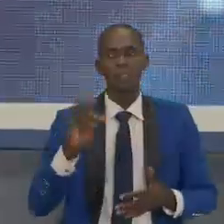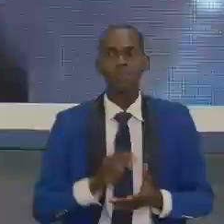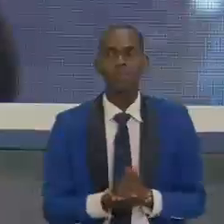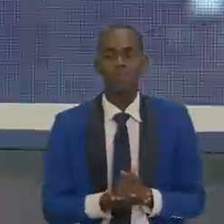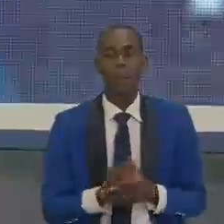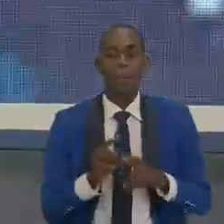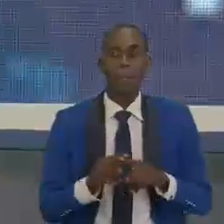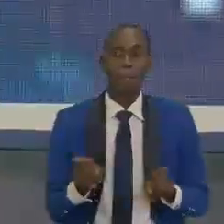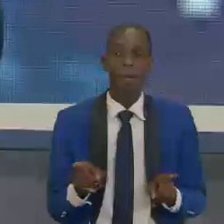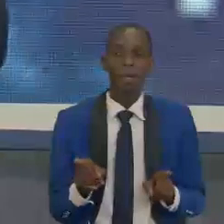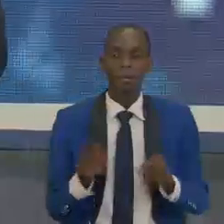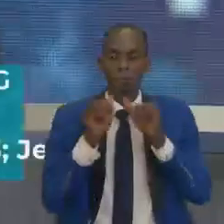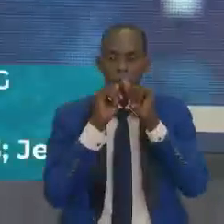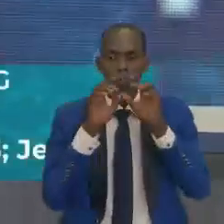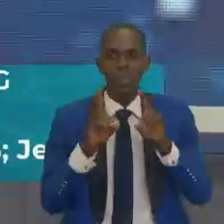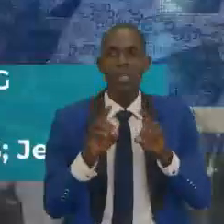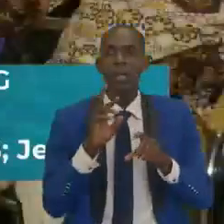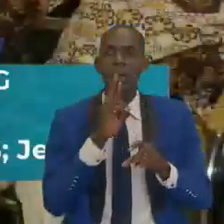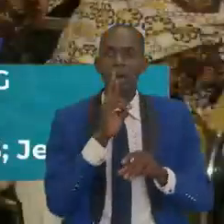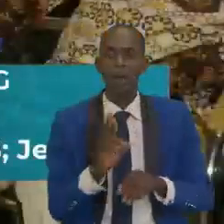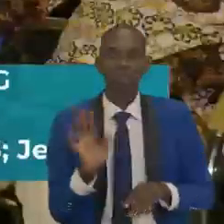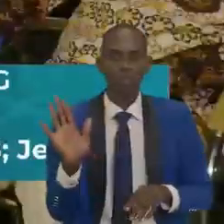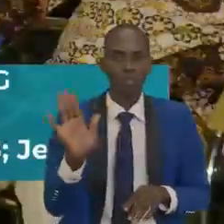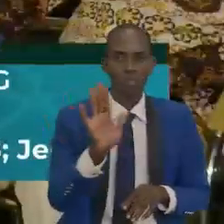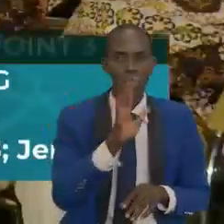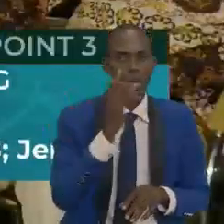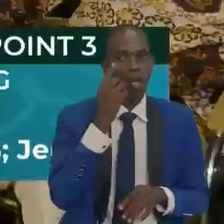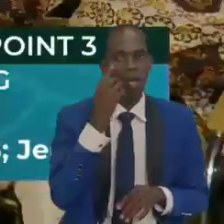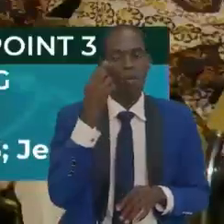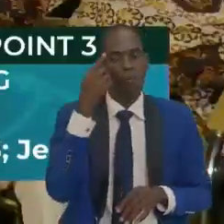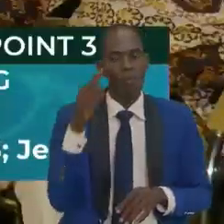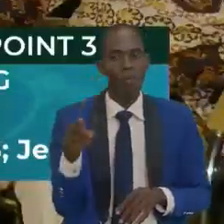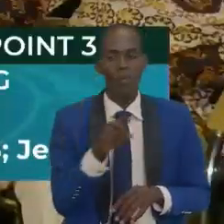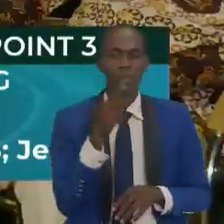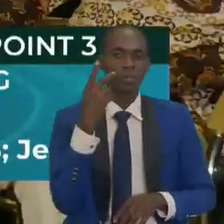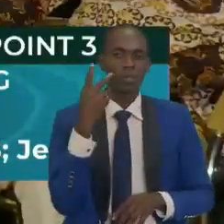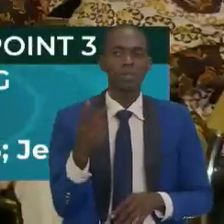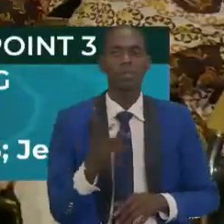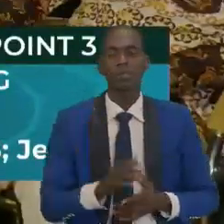But blessed are your eyes, for they see.